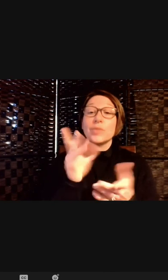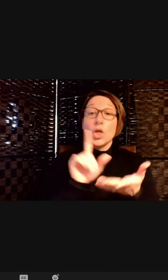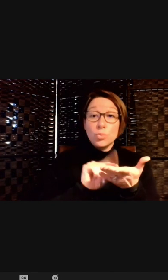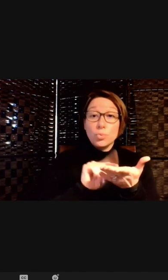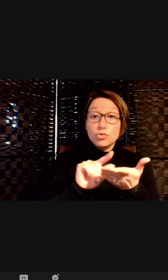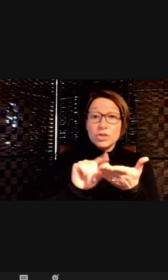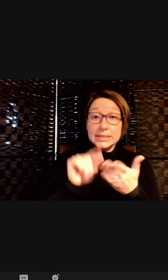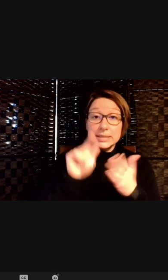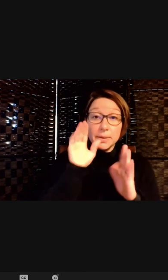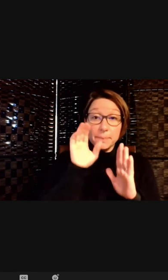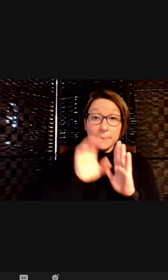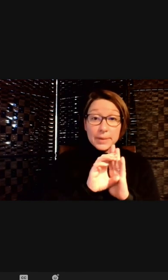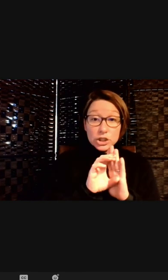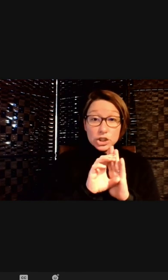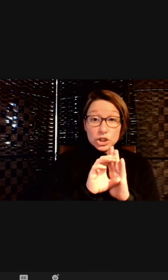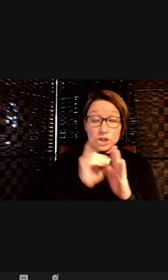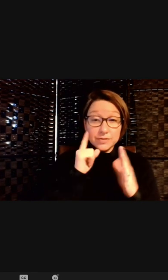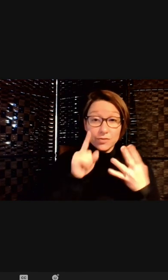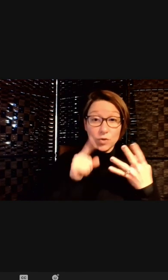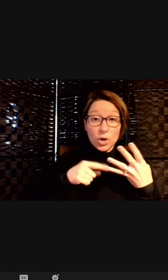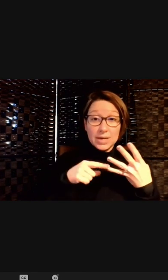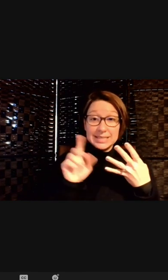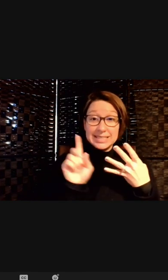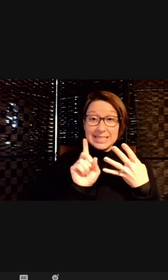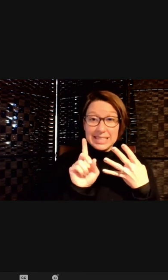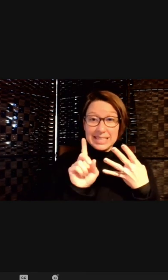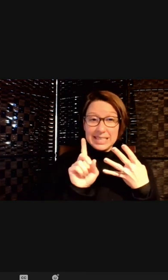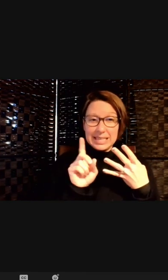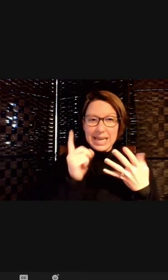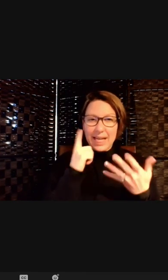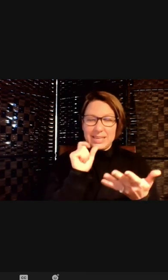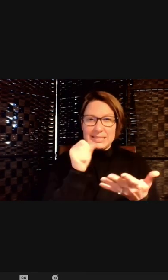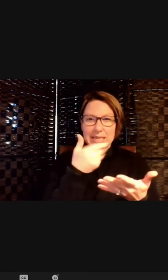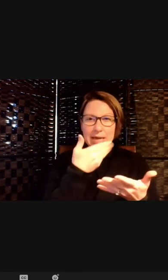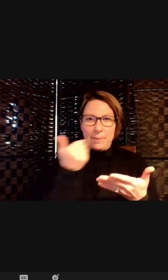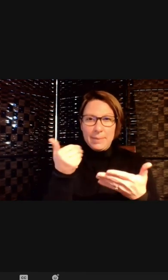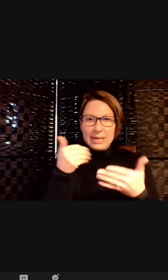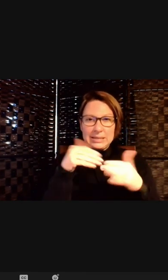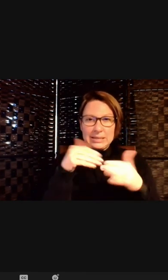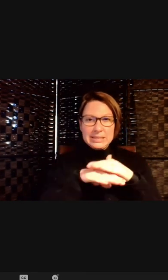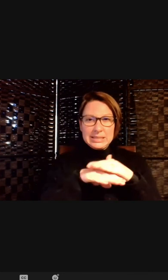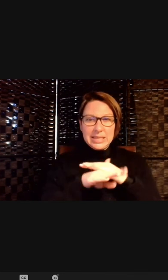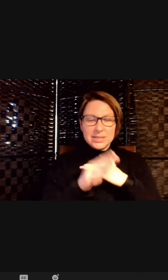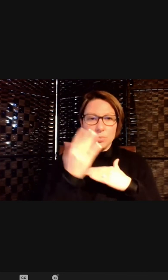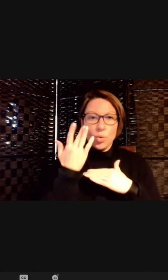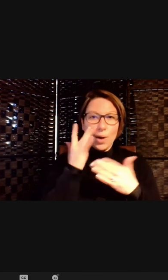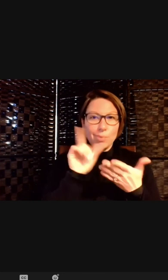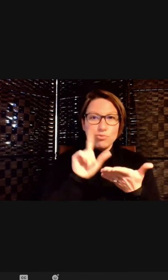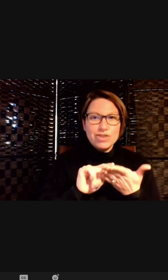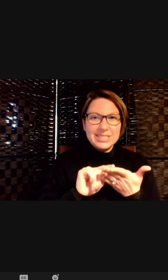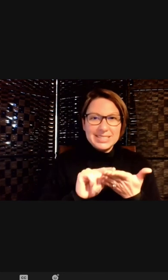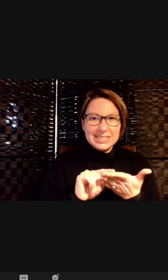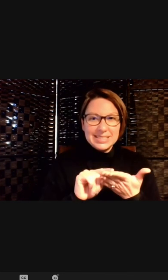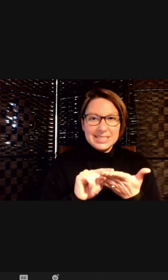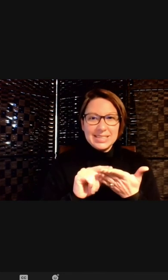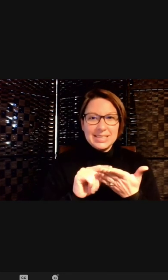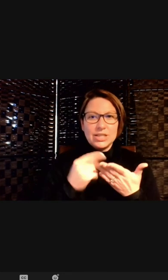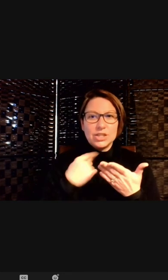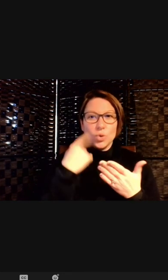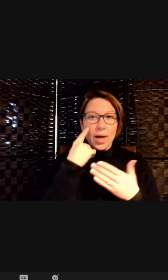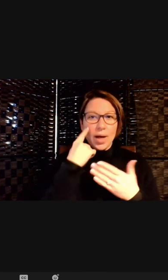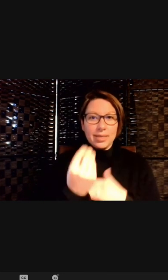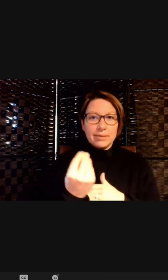of the various animals in D, I didn't think would be the best way to be accessible for the student because they were printed. So I thought having a backlit device